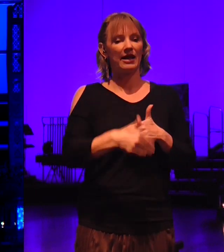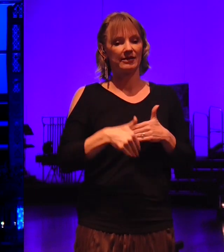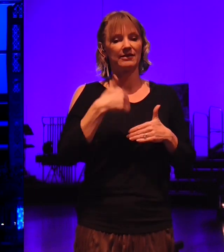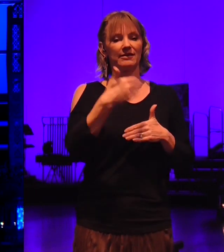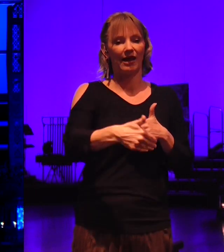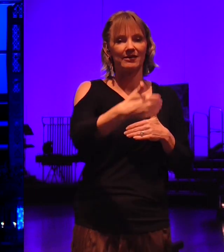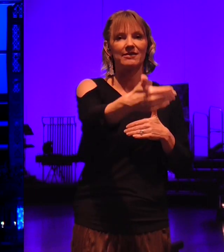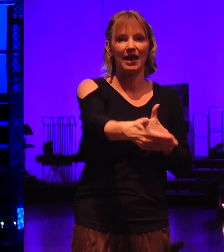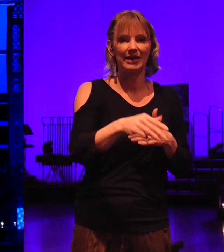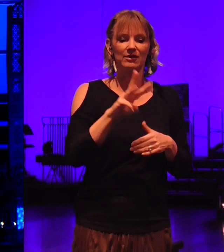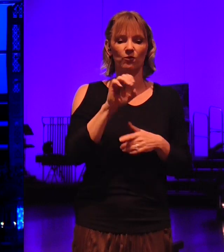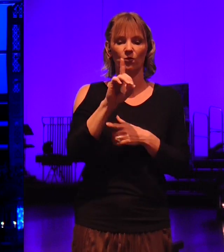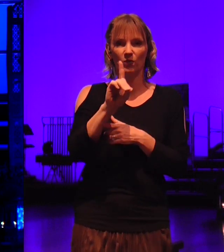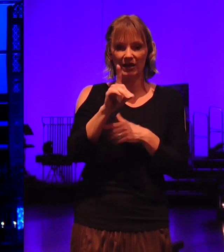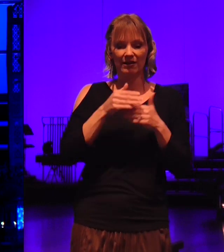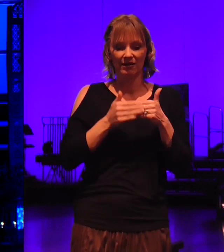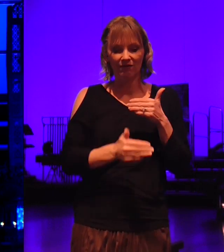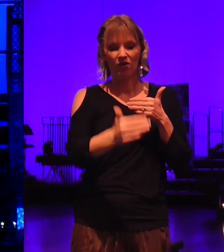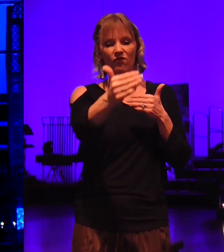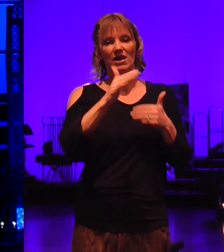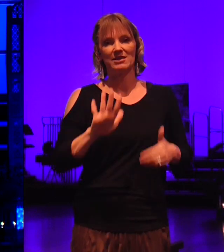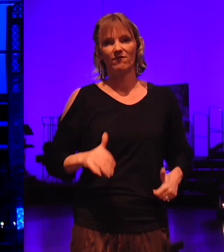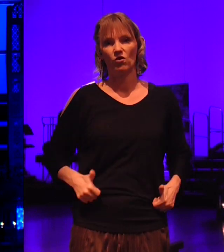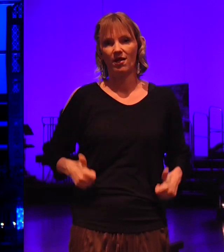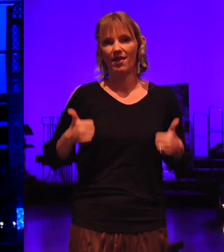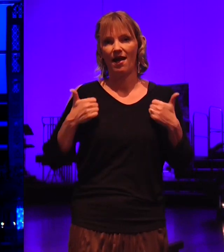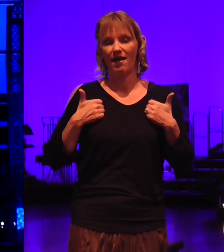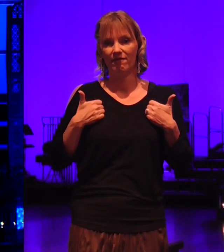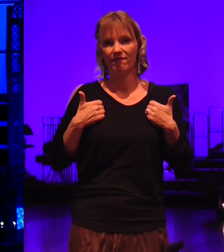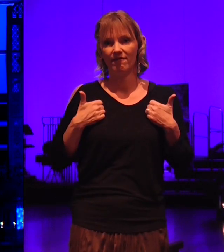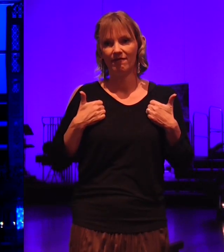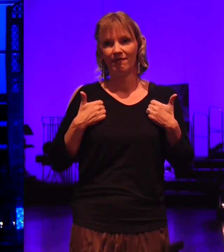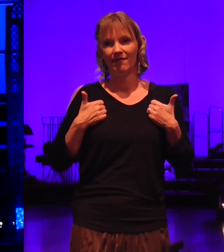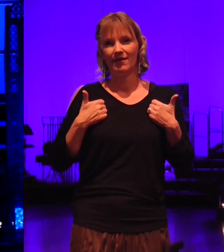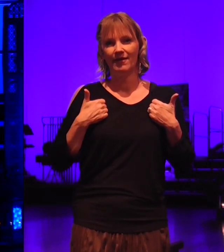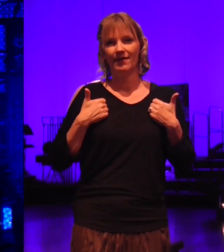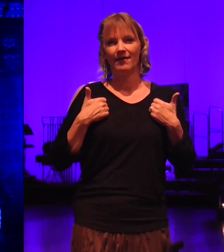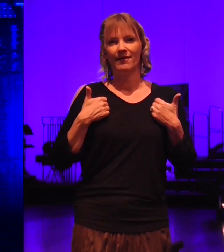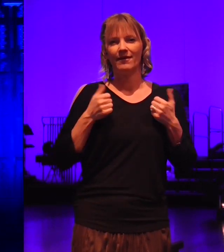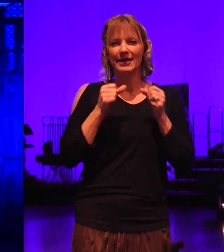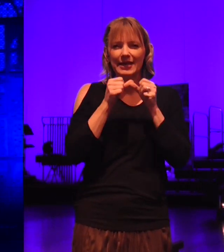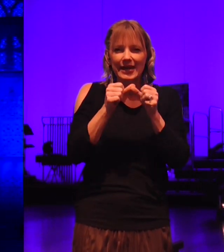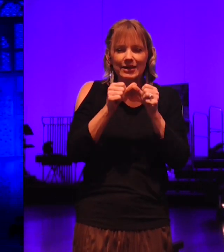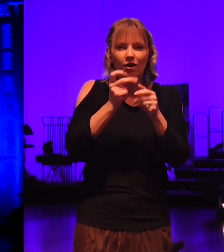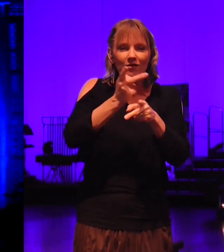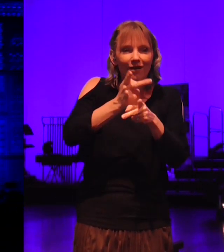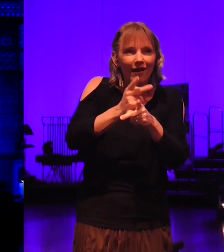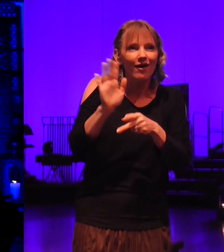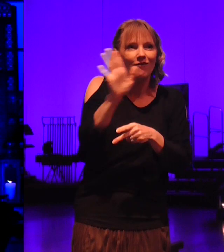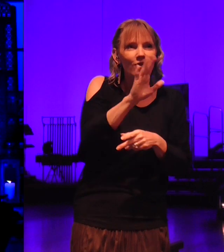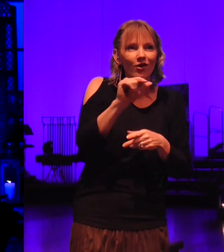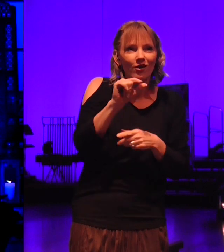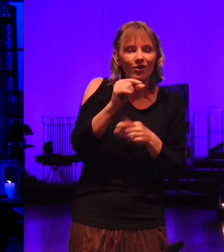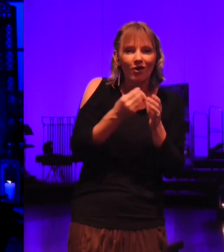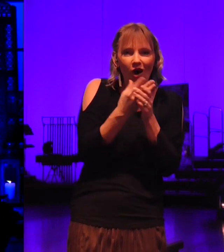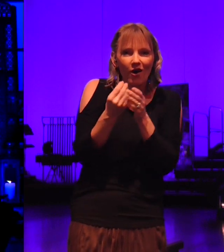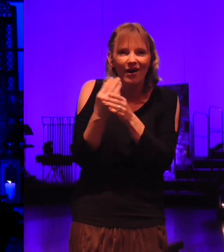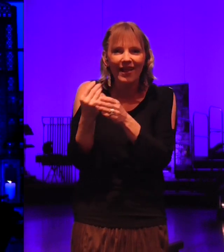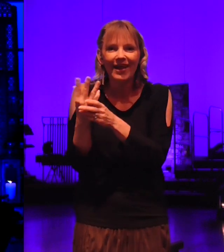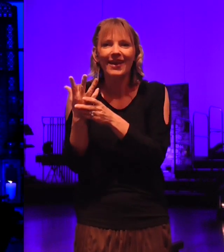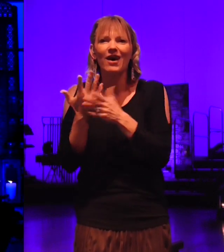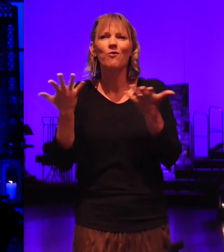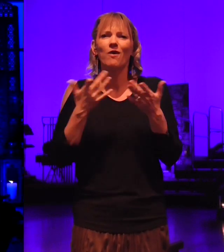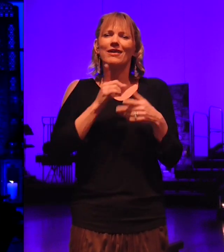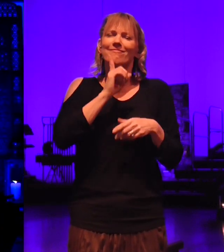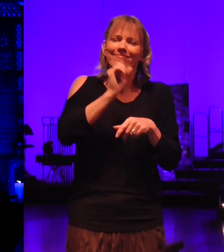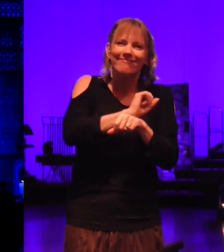front of you for the rest of your life. Keep tending that garden. What is really